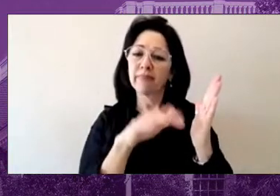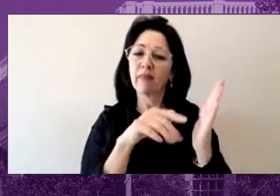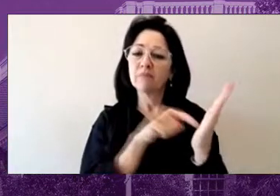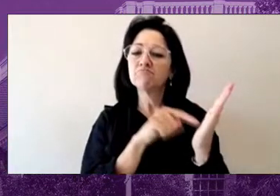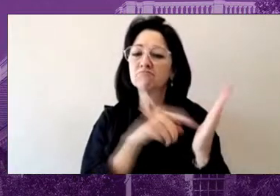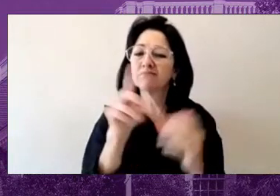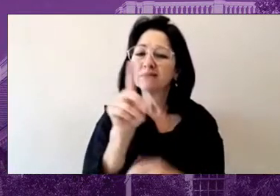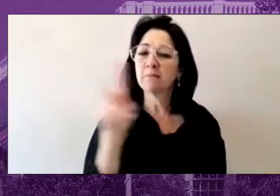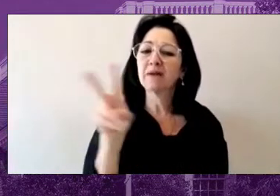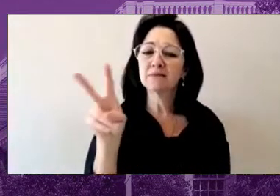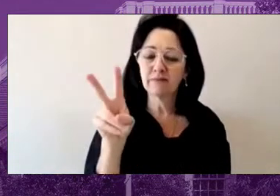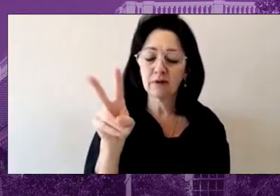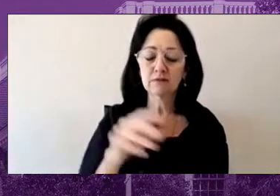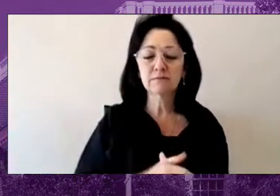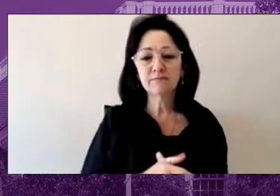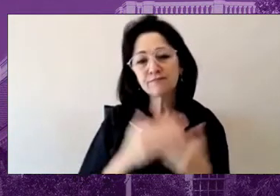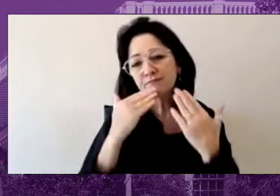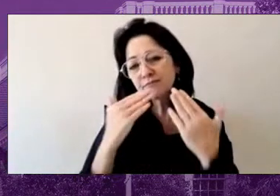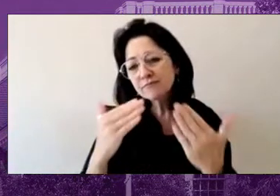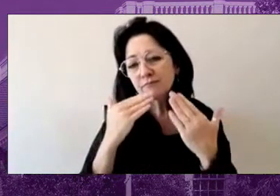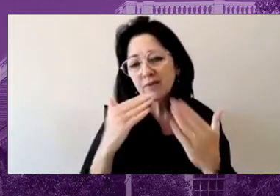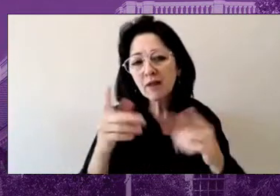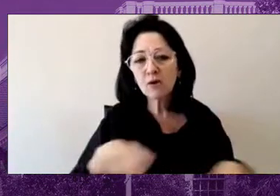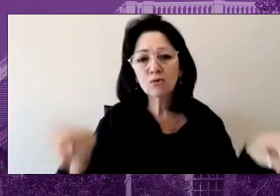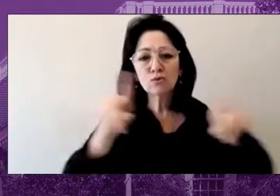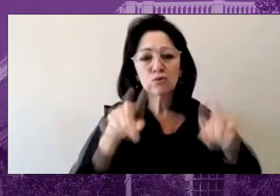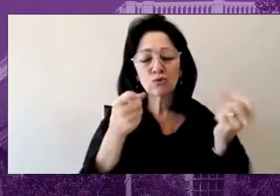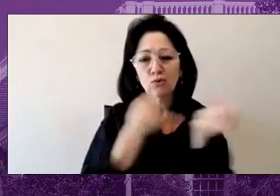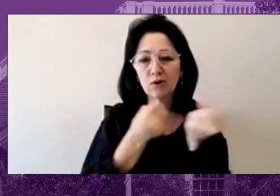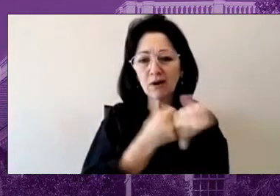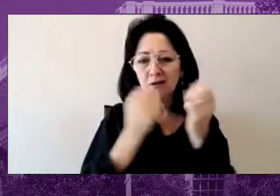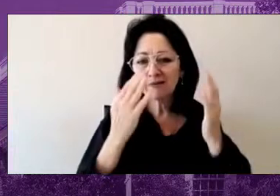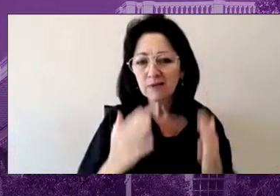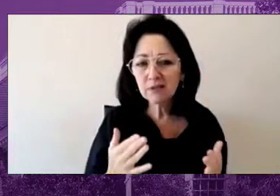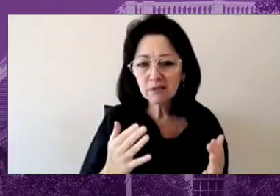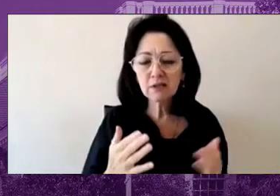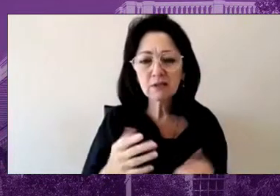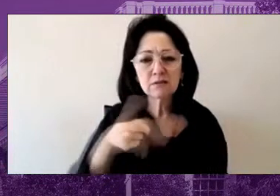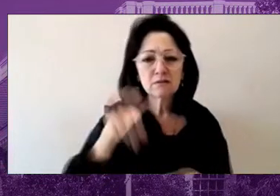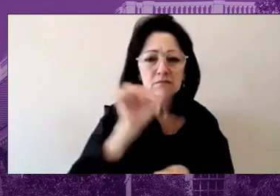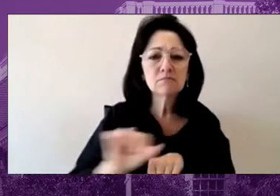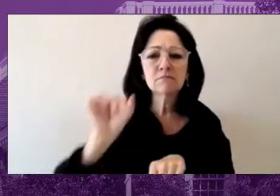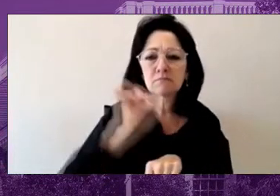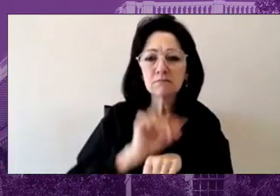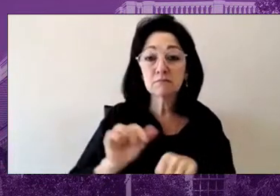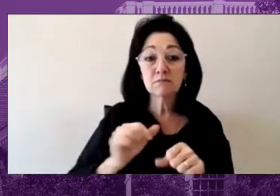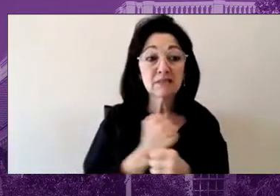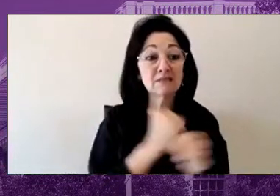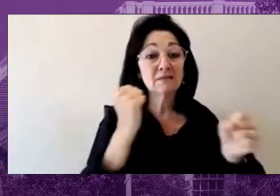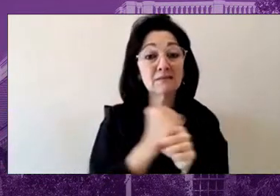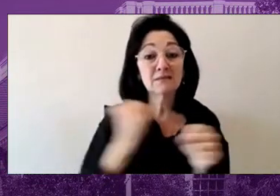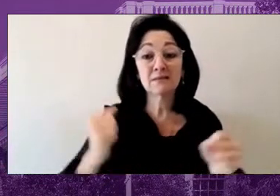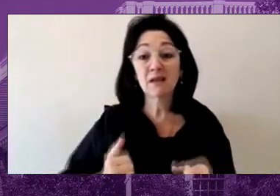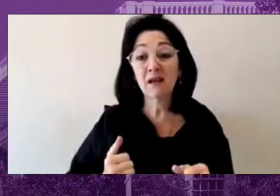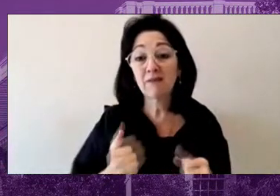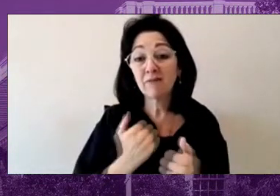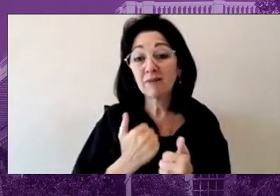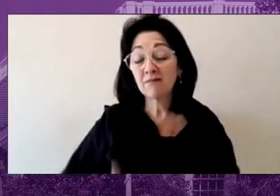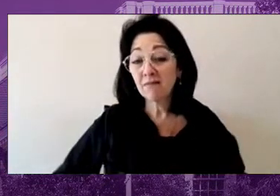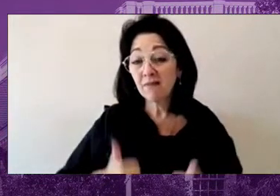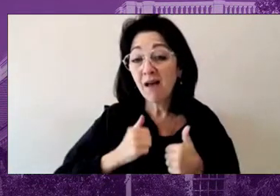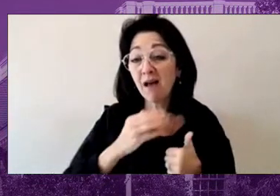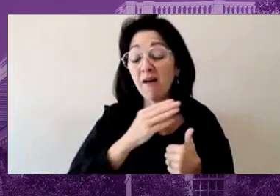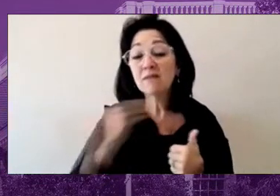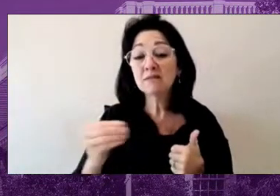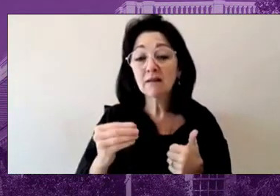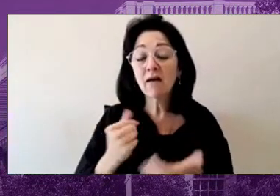And thank you so much to the advocates who have worked tirelessly to save lives and to help survivors find hope. Thank you,